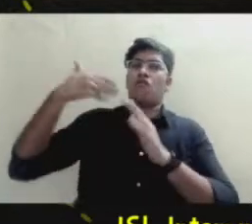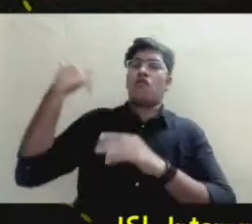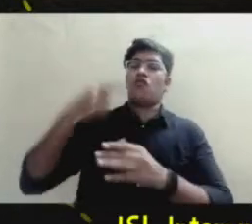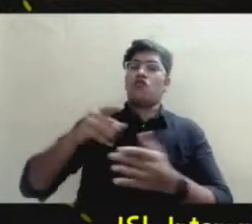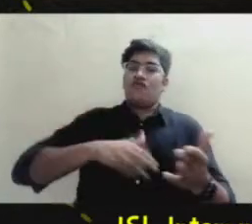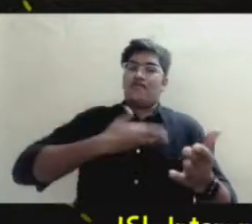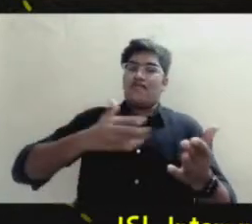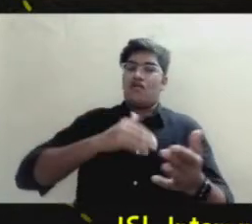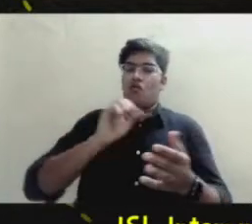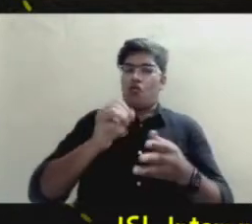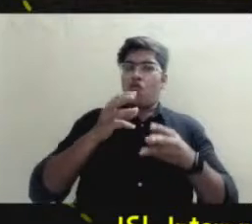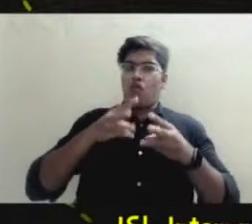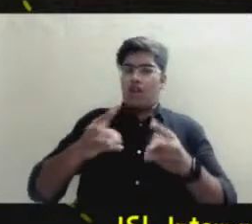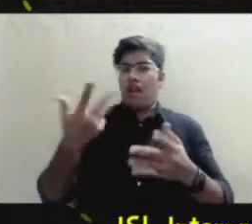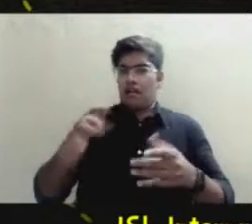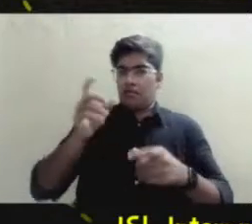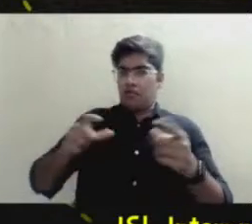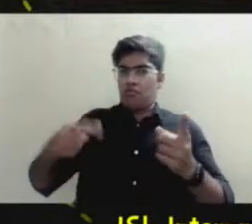sing?